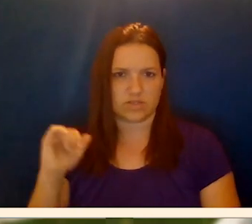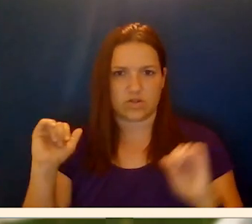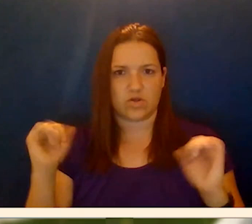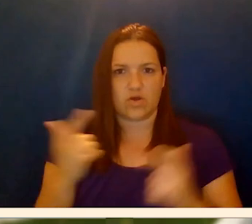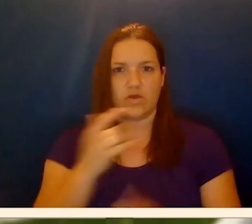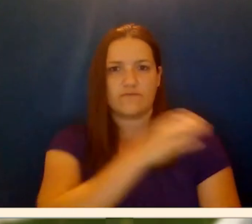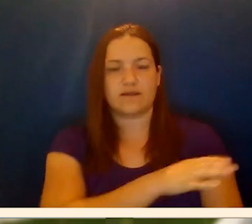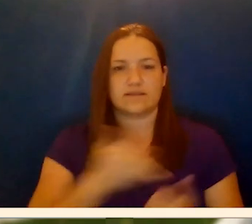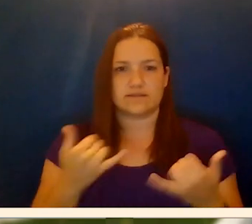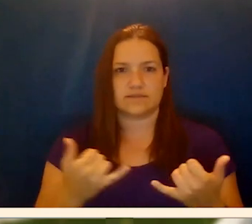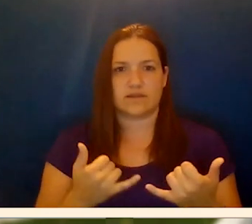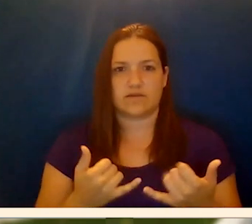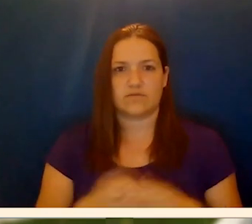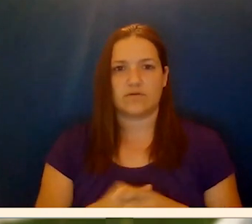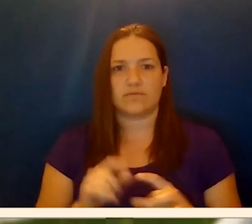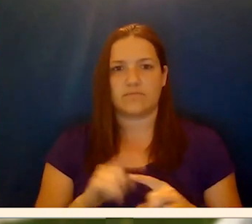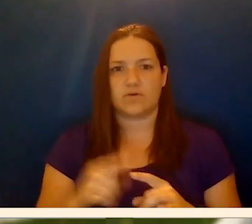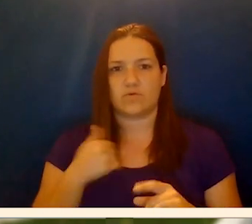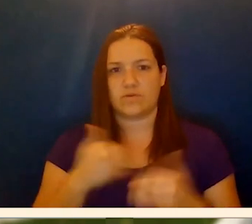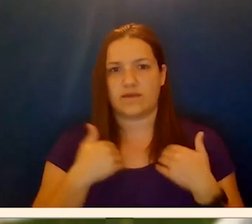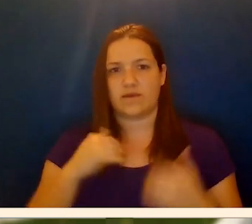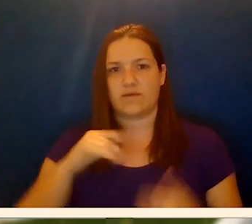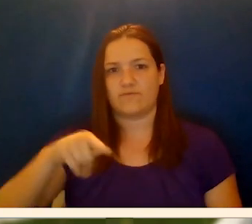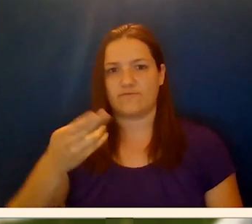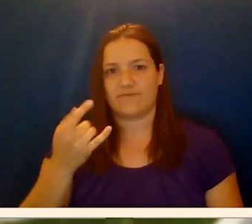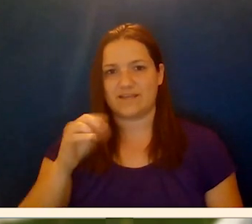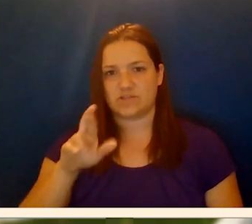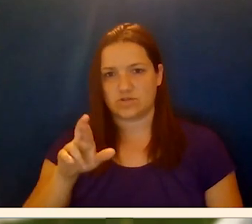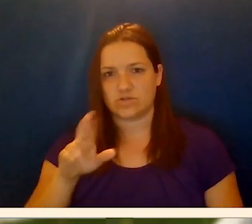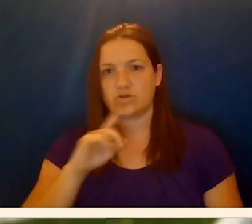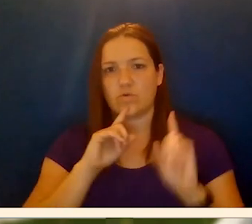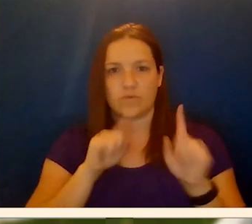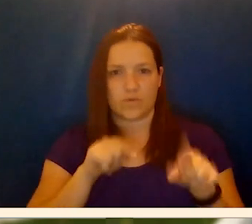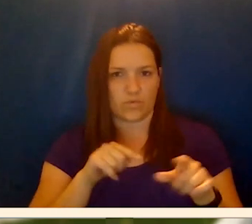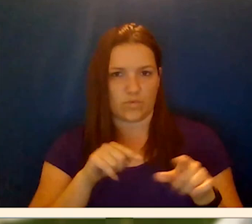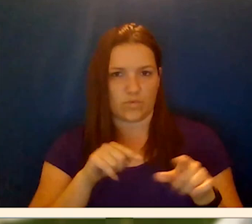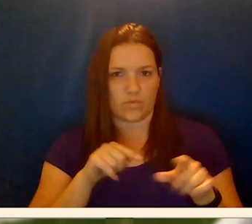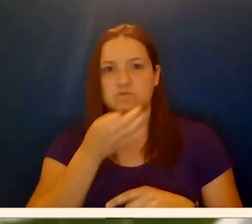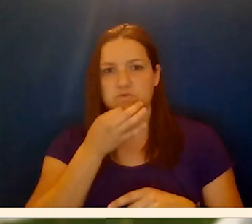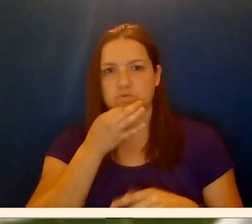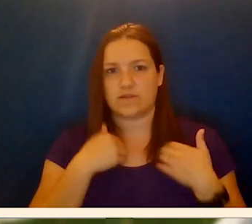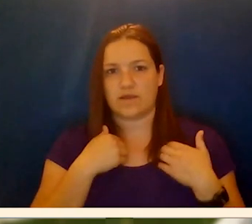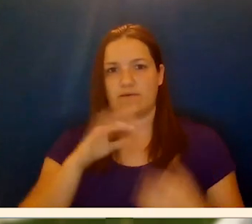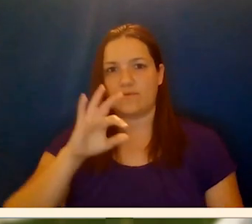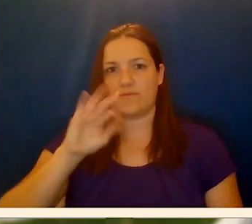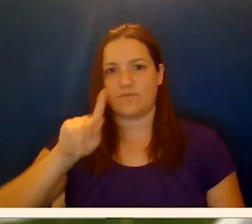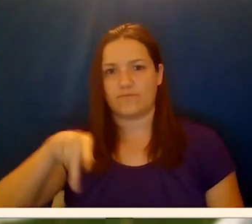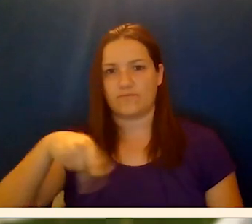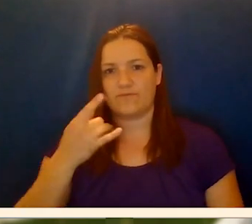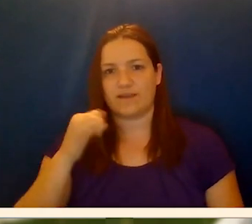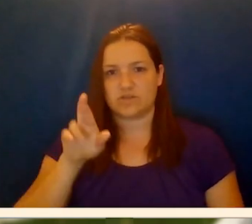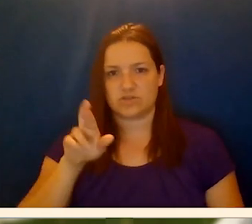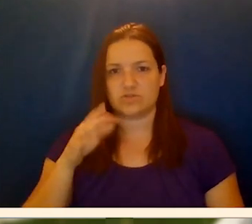have Pfizer on order, and we'll soon have Pfizer available at those clinics as well. So really soon